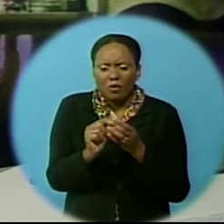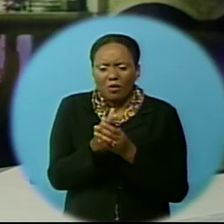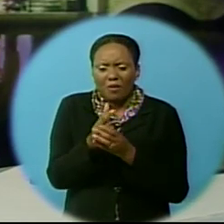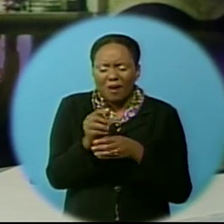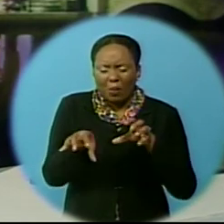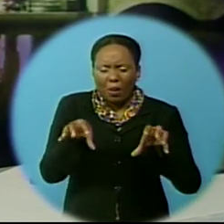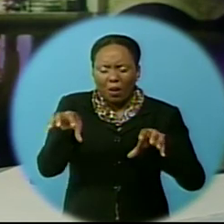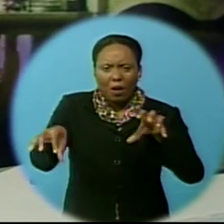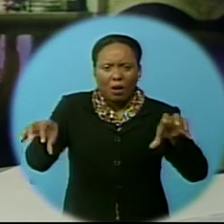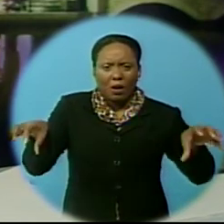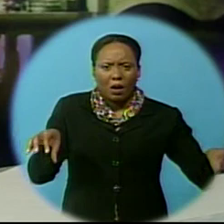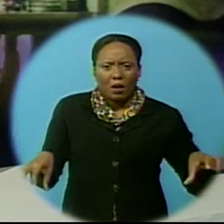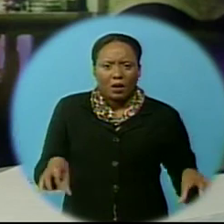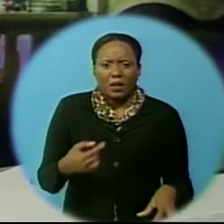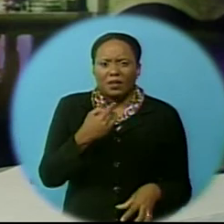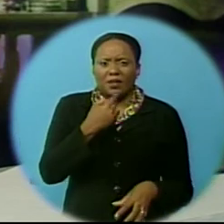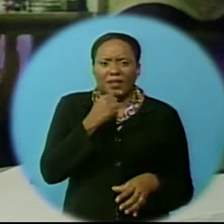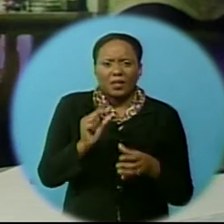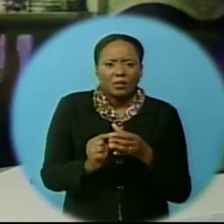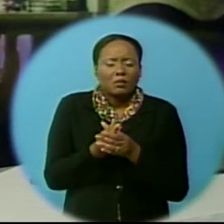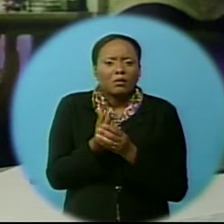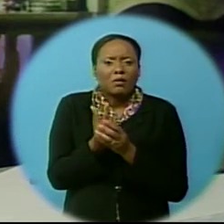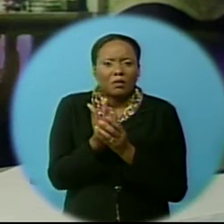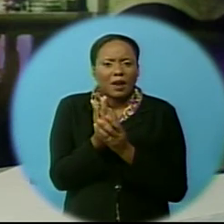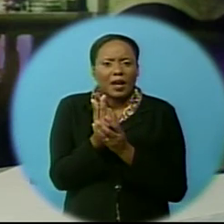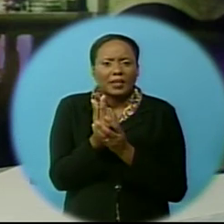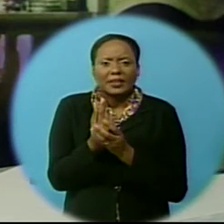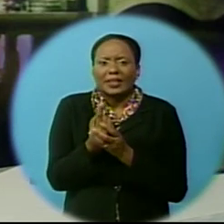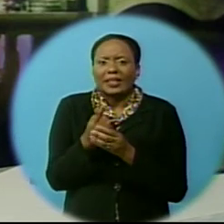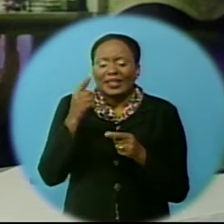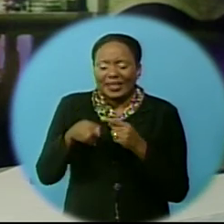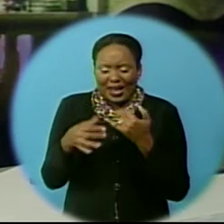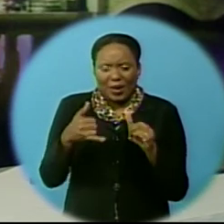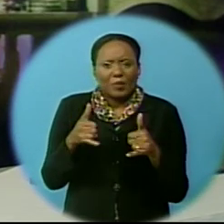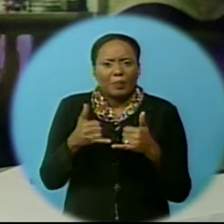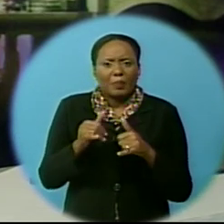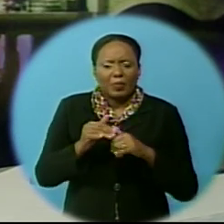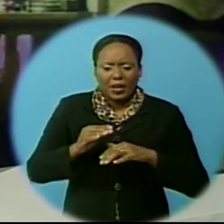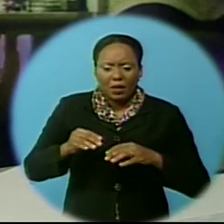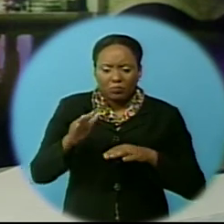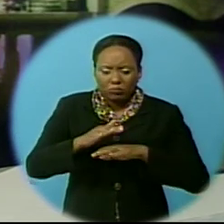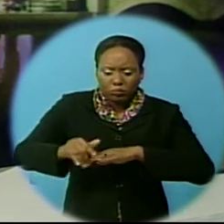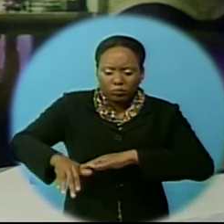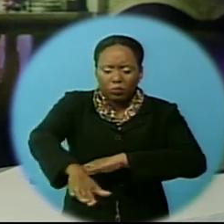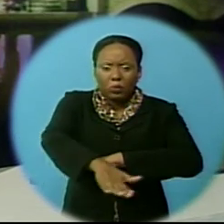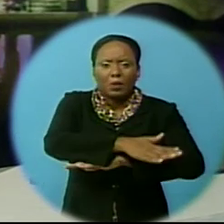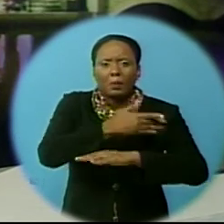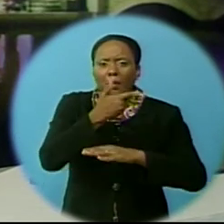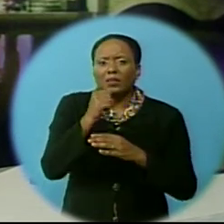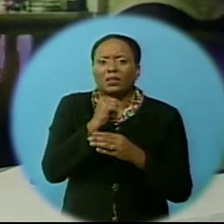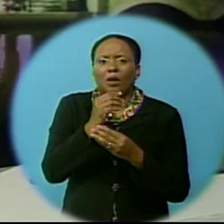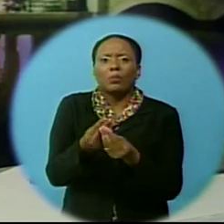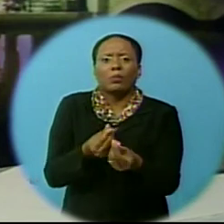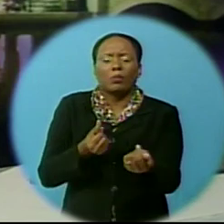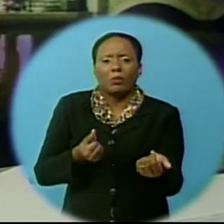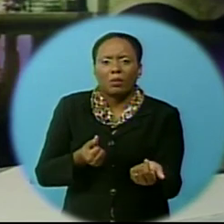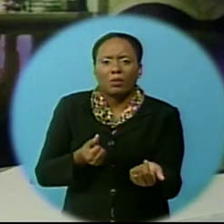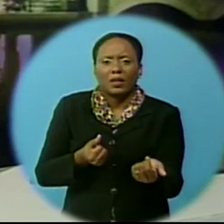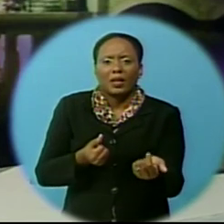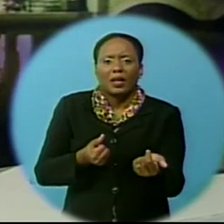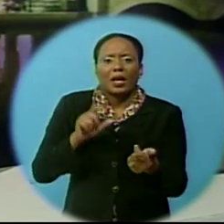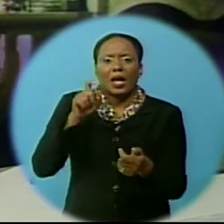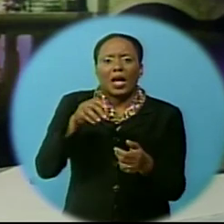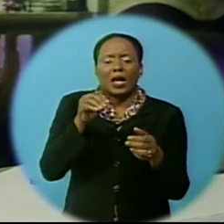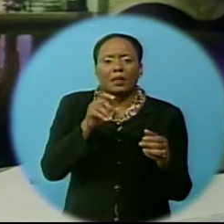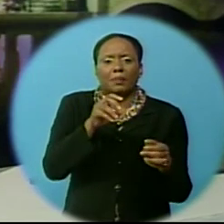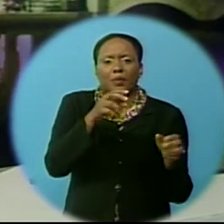Sports Today that the unwelcomed grass, which forced the Barbados Prize WICB four-day home game against Jamaica to be